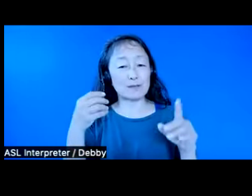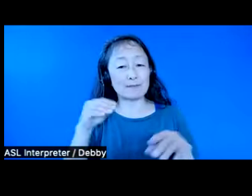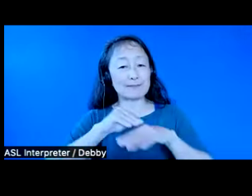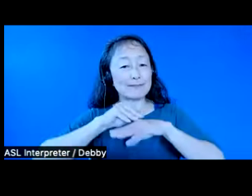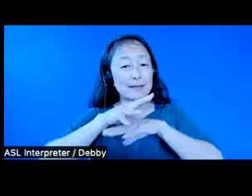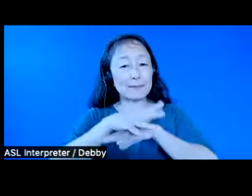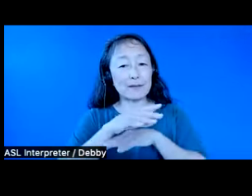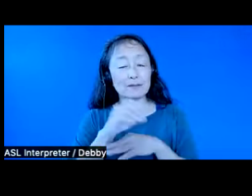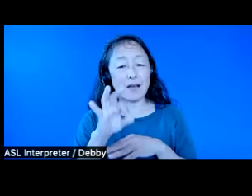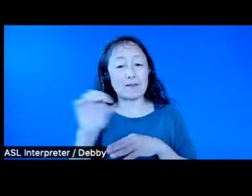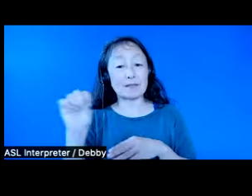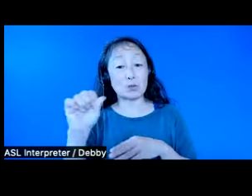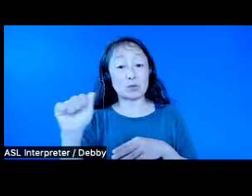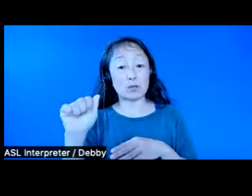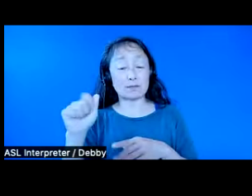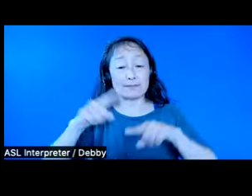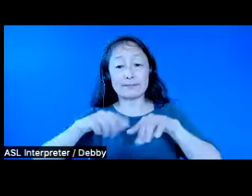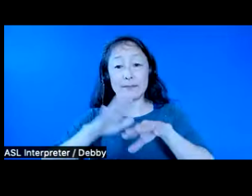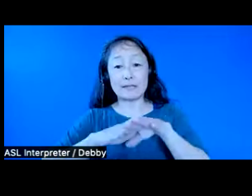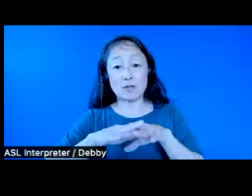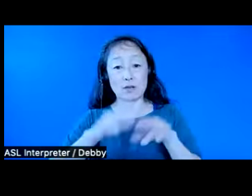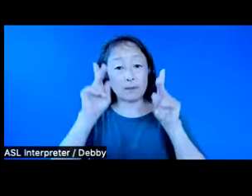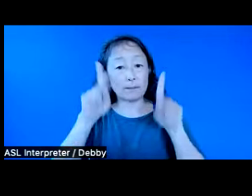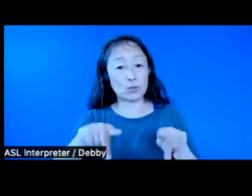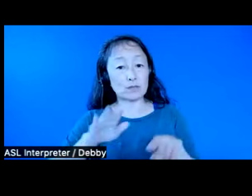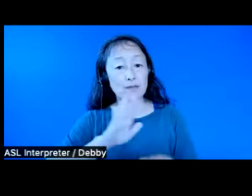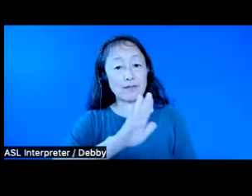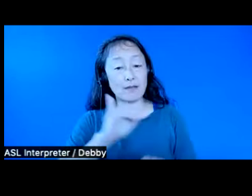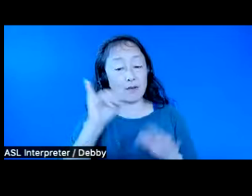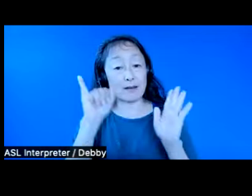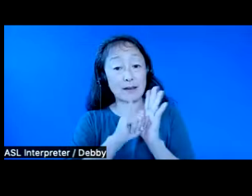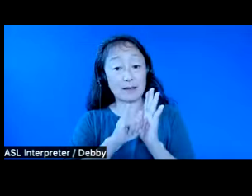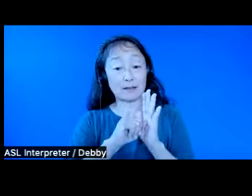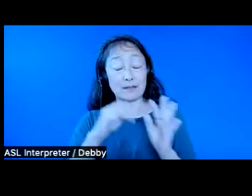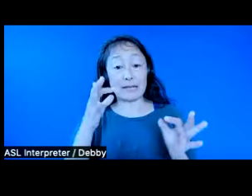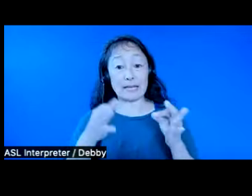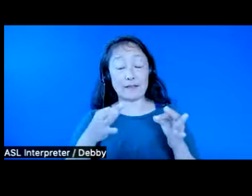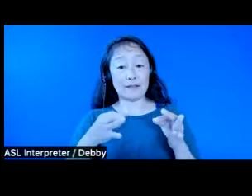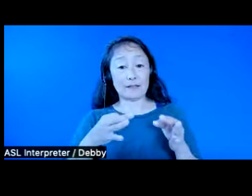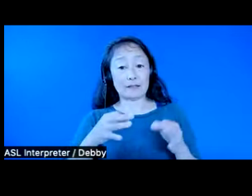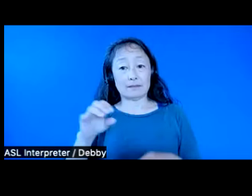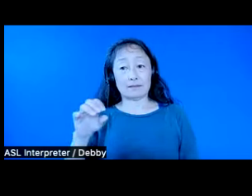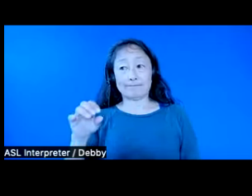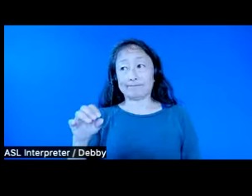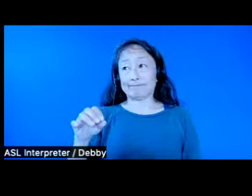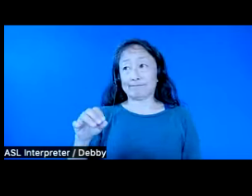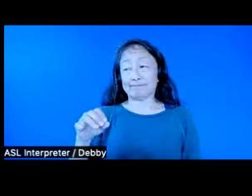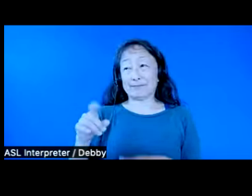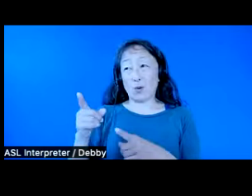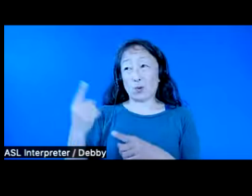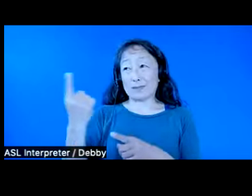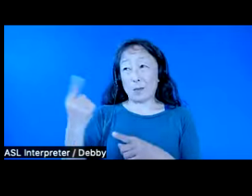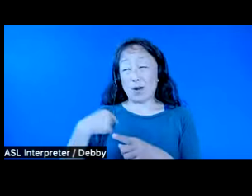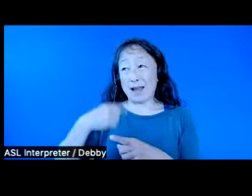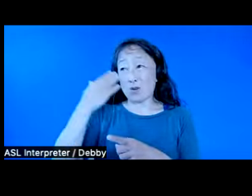does vary on identity, right? When it's committed by someone that a survivor or victim knows and